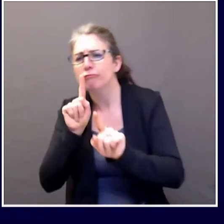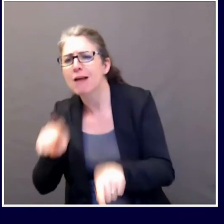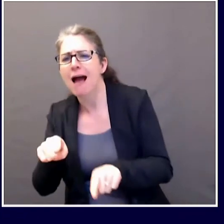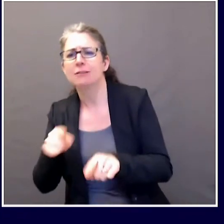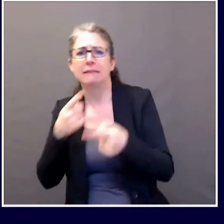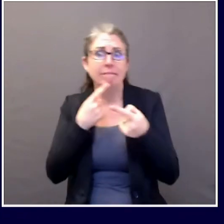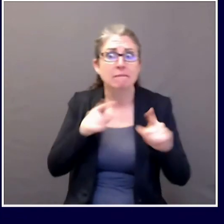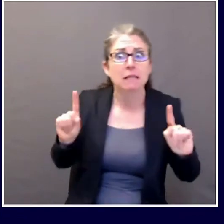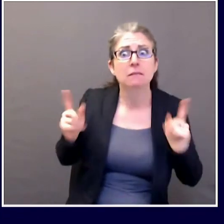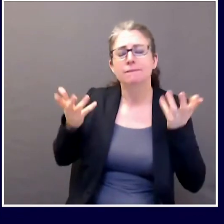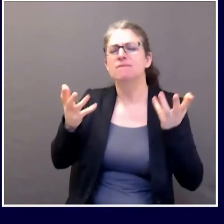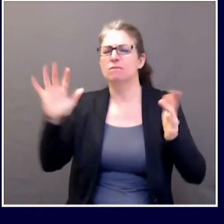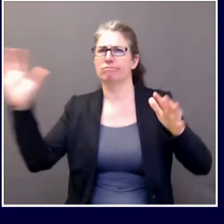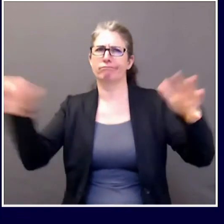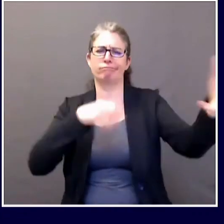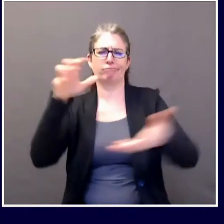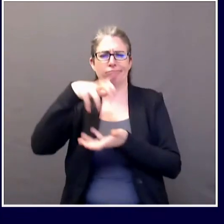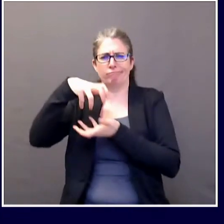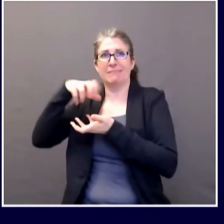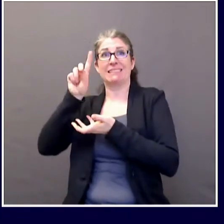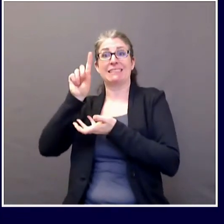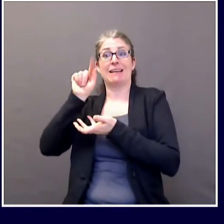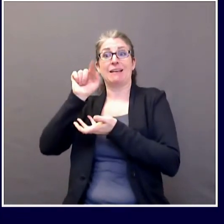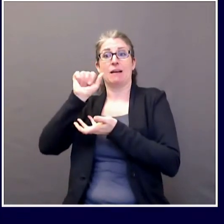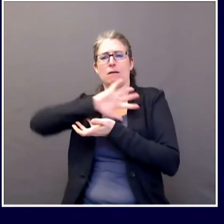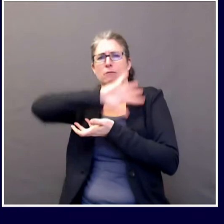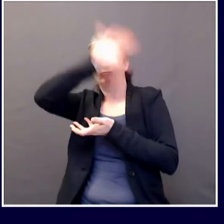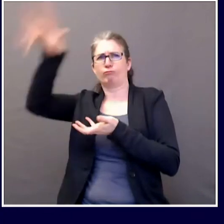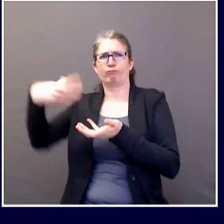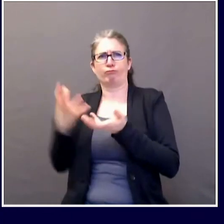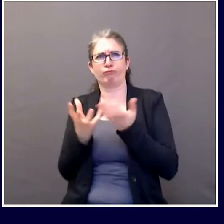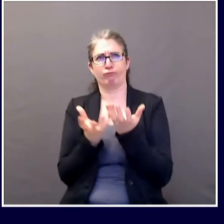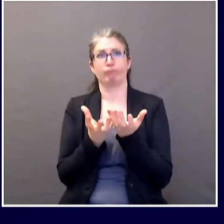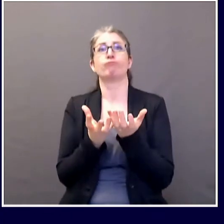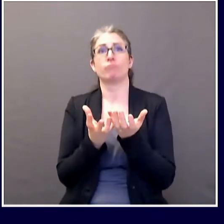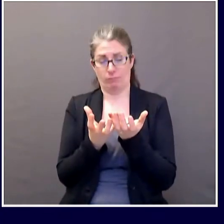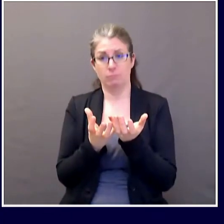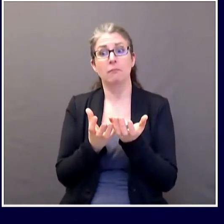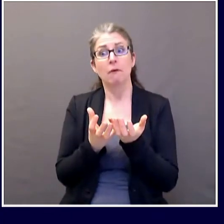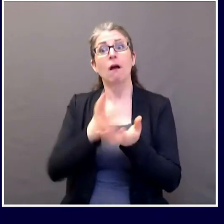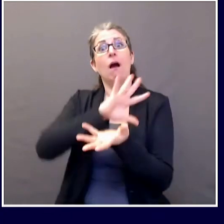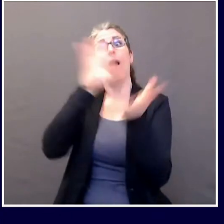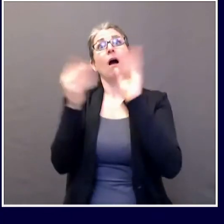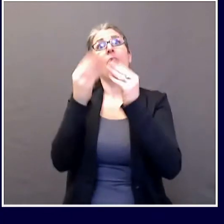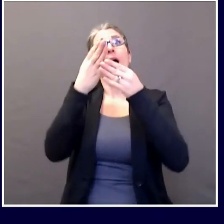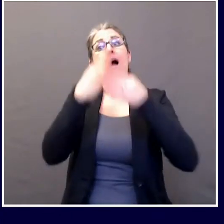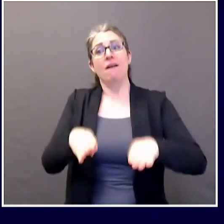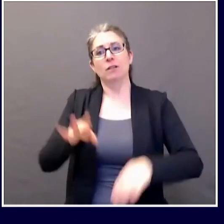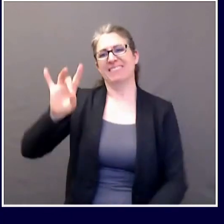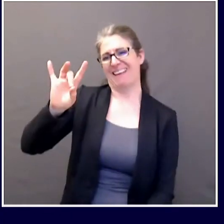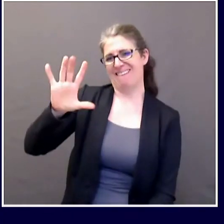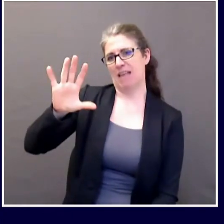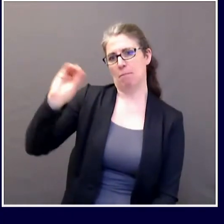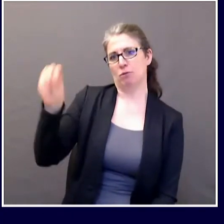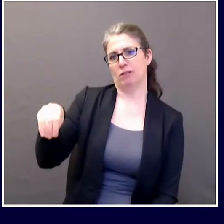in preventing severe COVID-19 across all the regions at which it was studied.